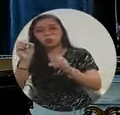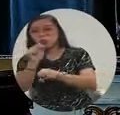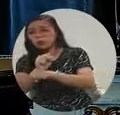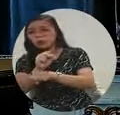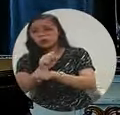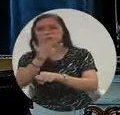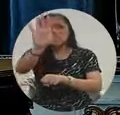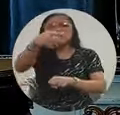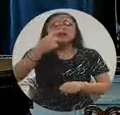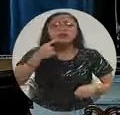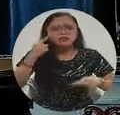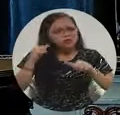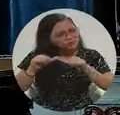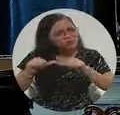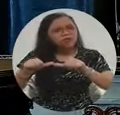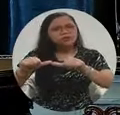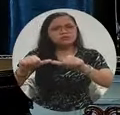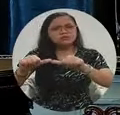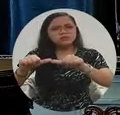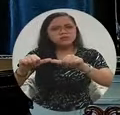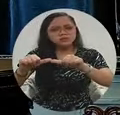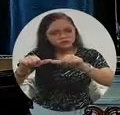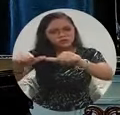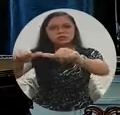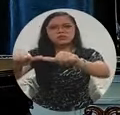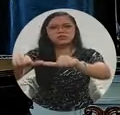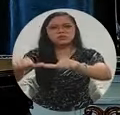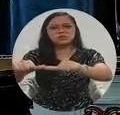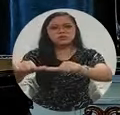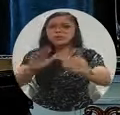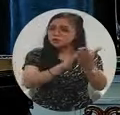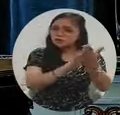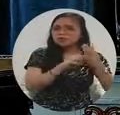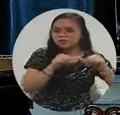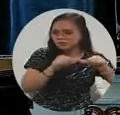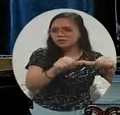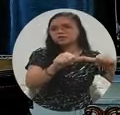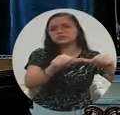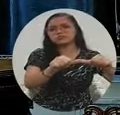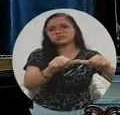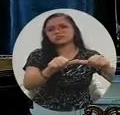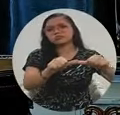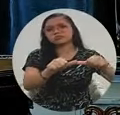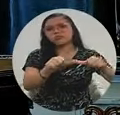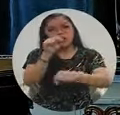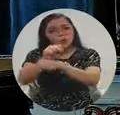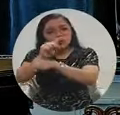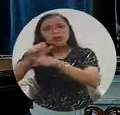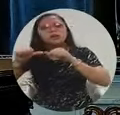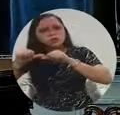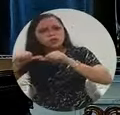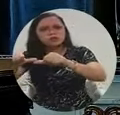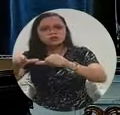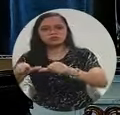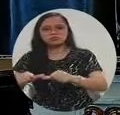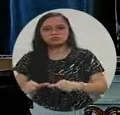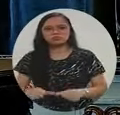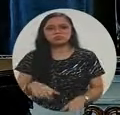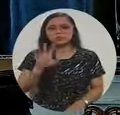Listen, just keep going. Amen. Keep going. You're going to school? Keep going. Amen. You have one student who